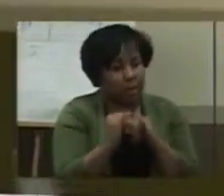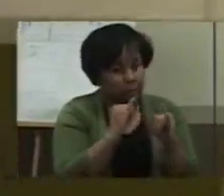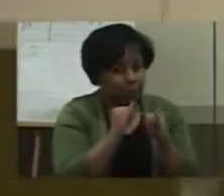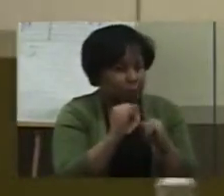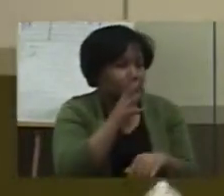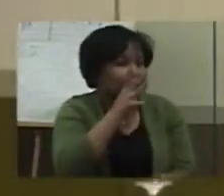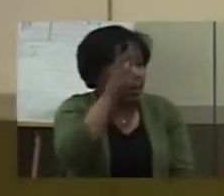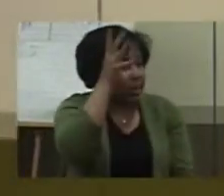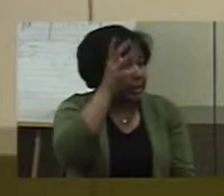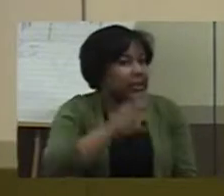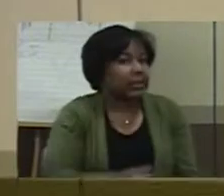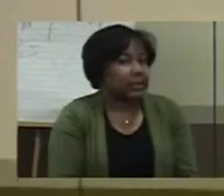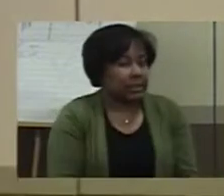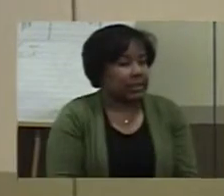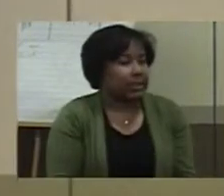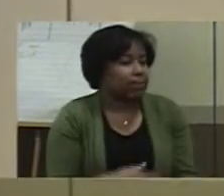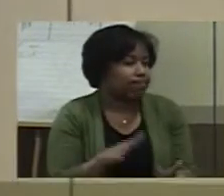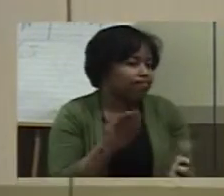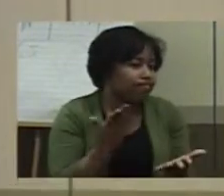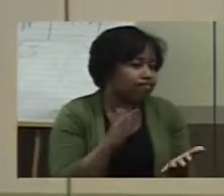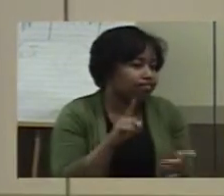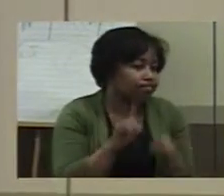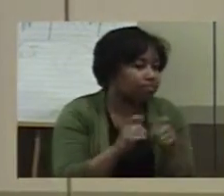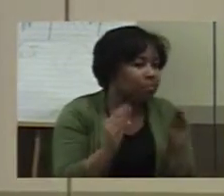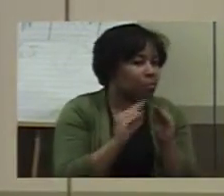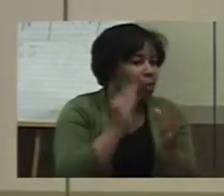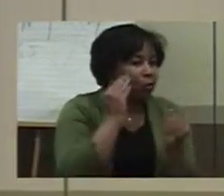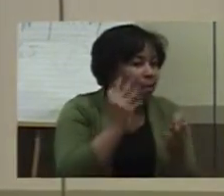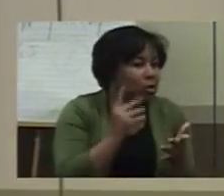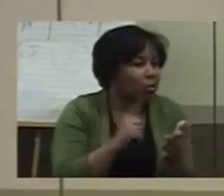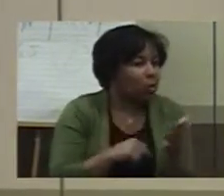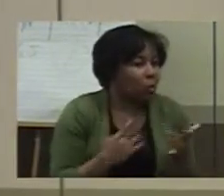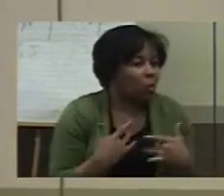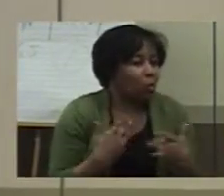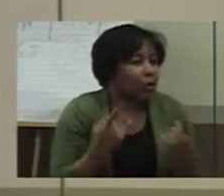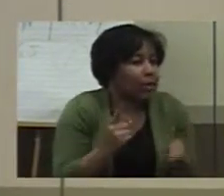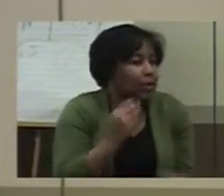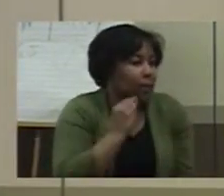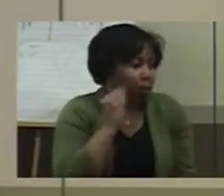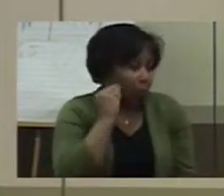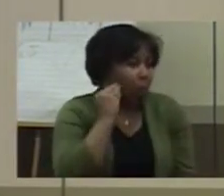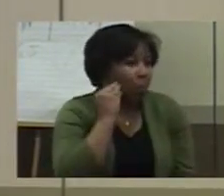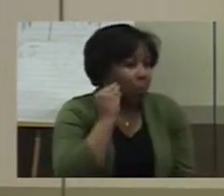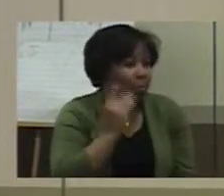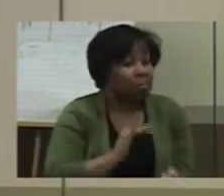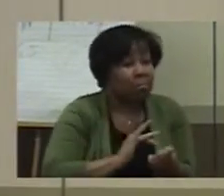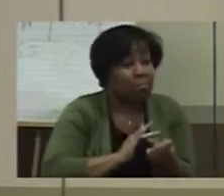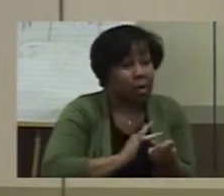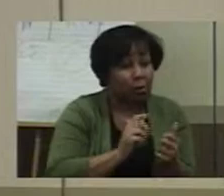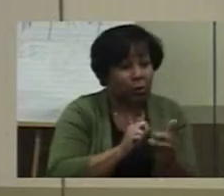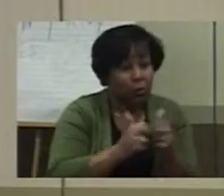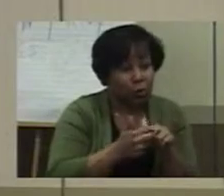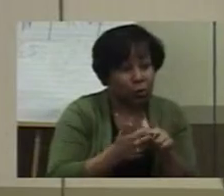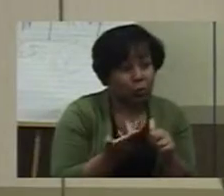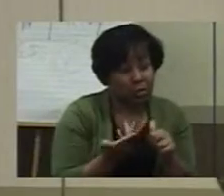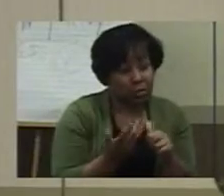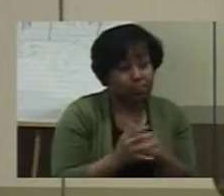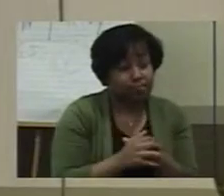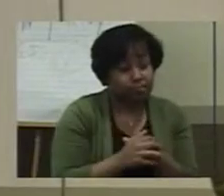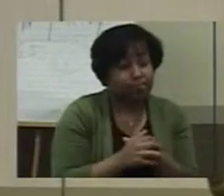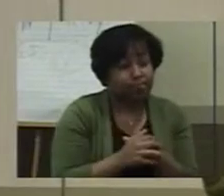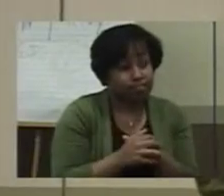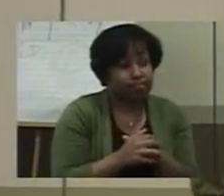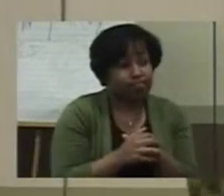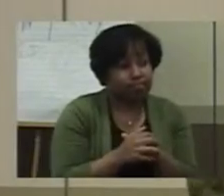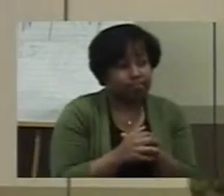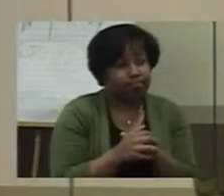with parents, finding out more information about maybe what's happening at home, medical issues. All